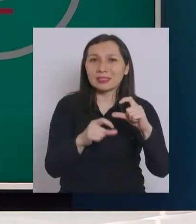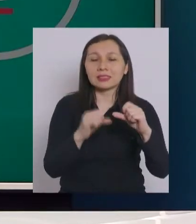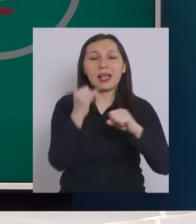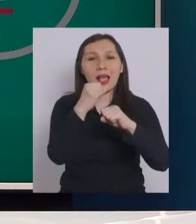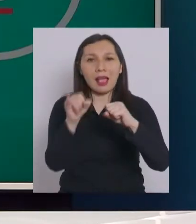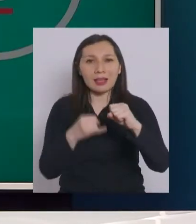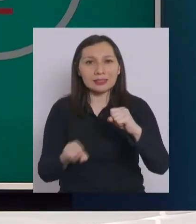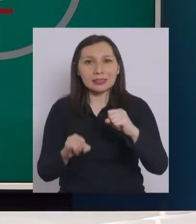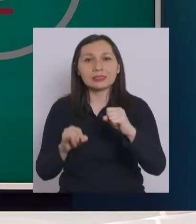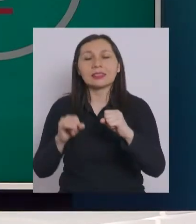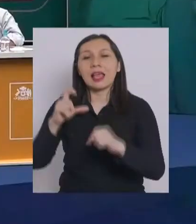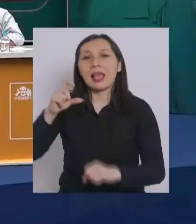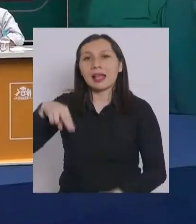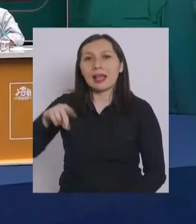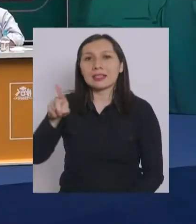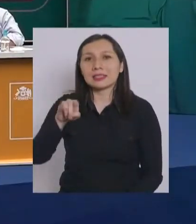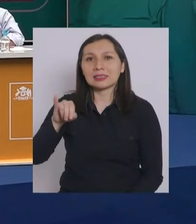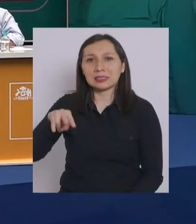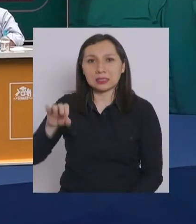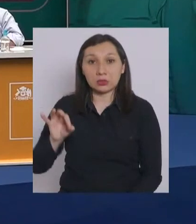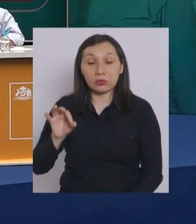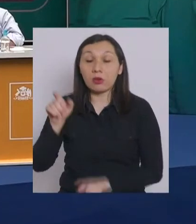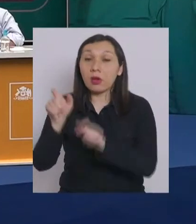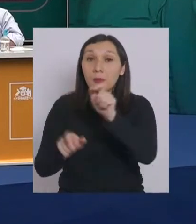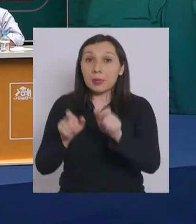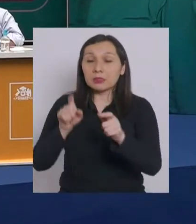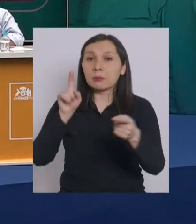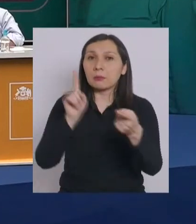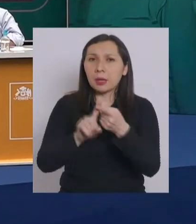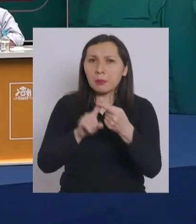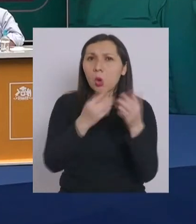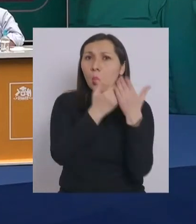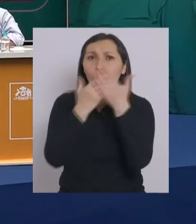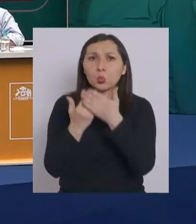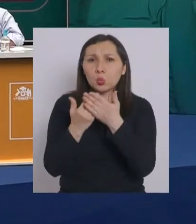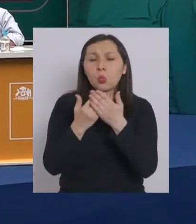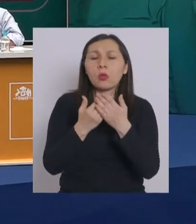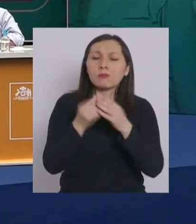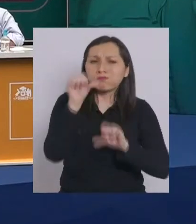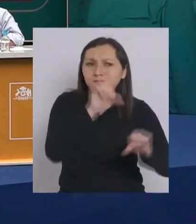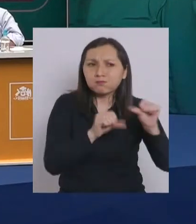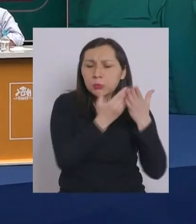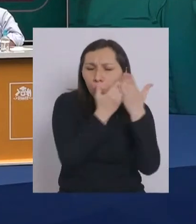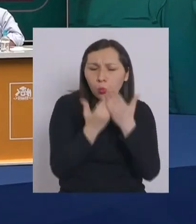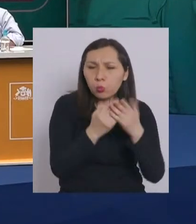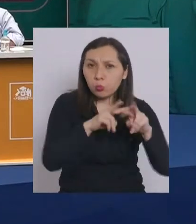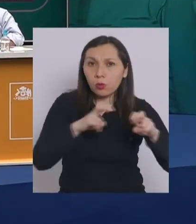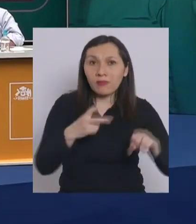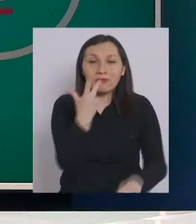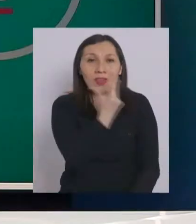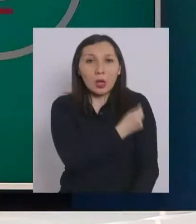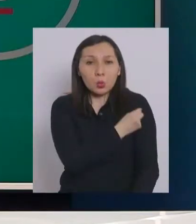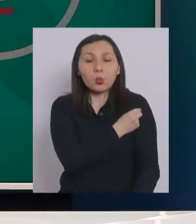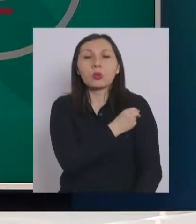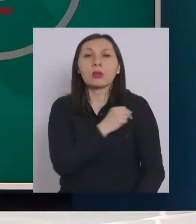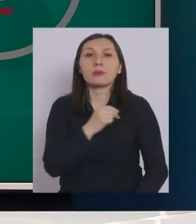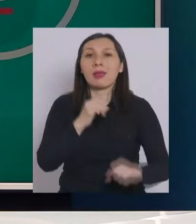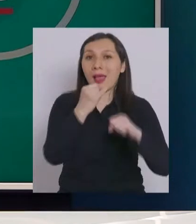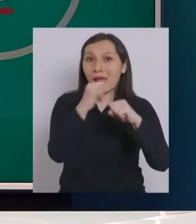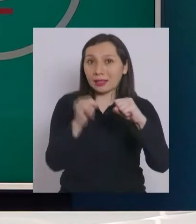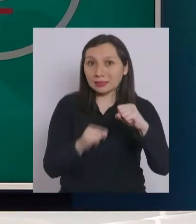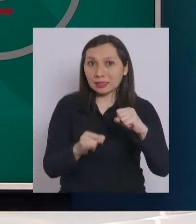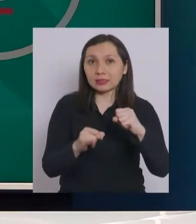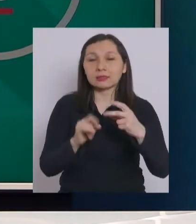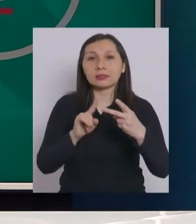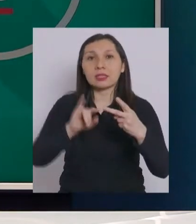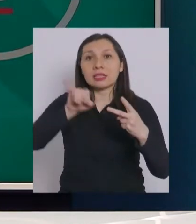of Pfizer, AstraZeneca, and CanSino laboratories. Persons who participated in clinical trials in the country with vaccines